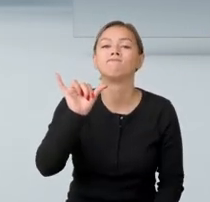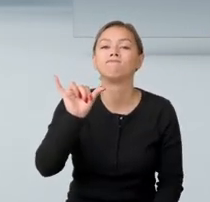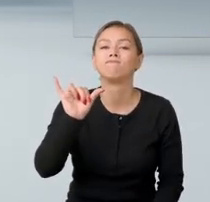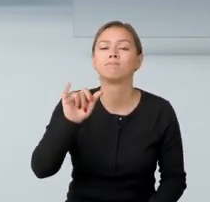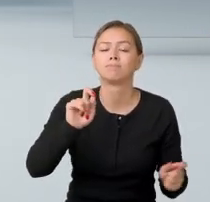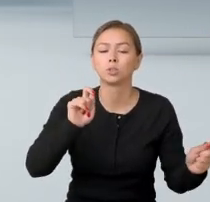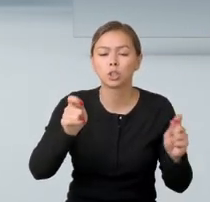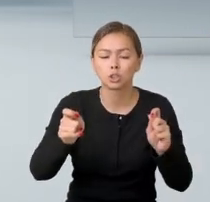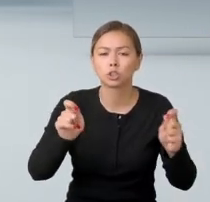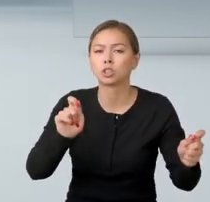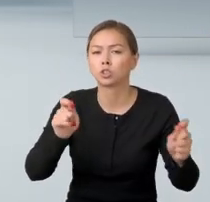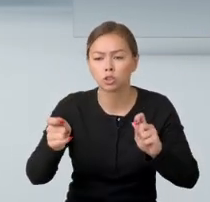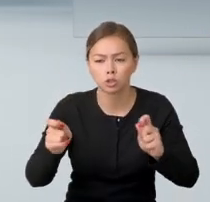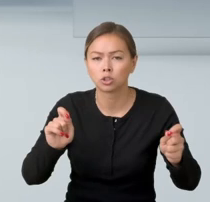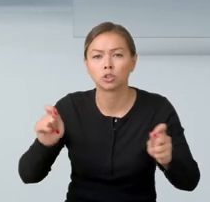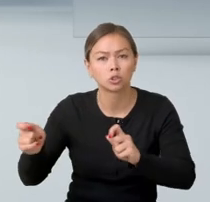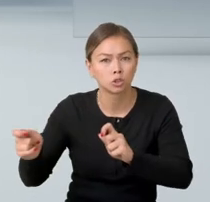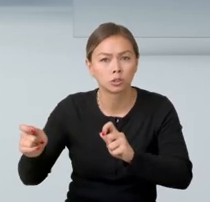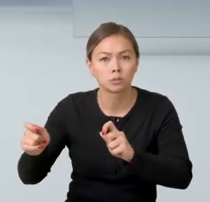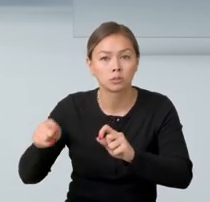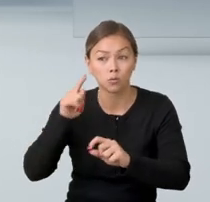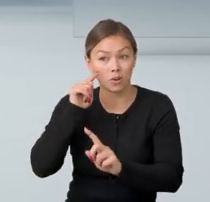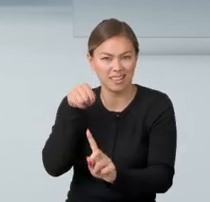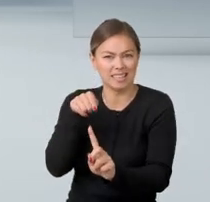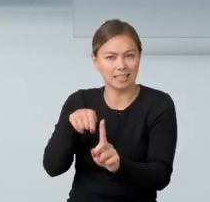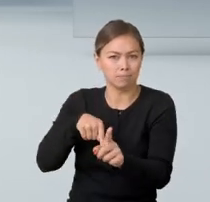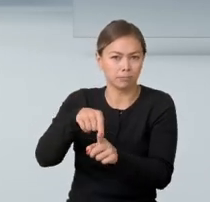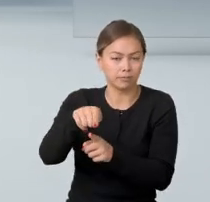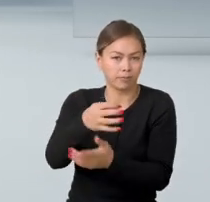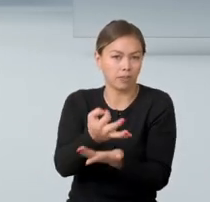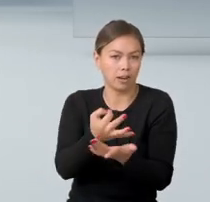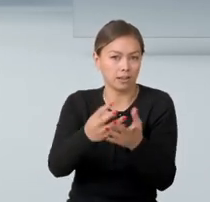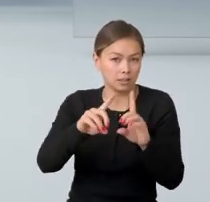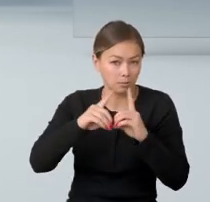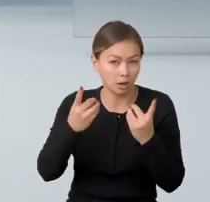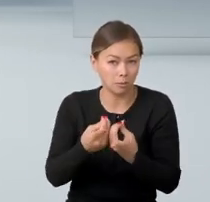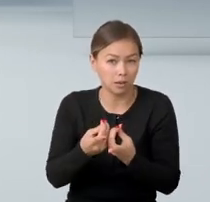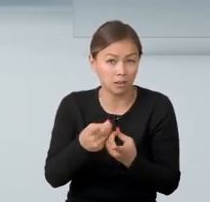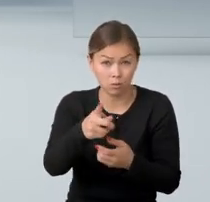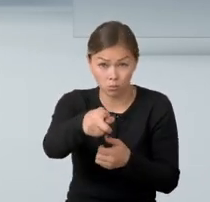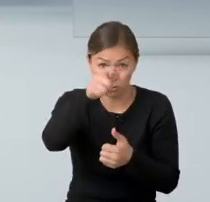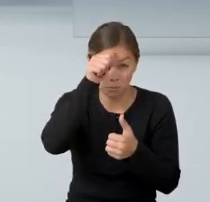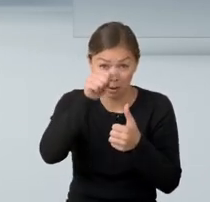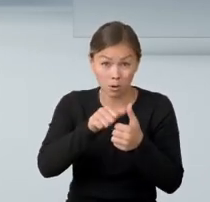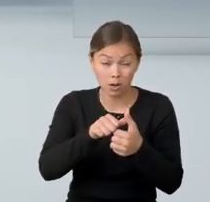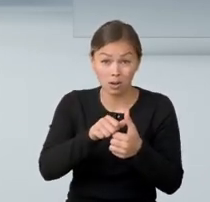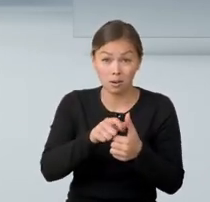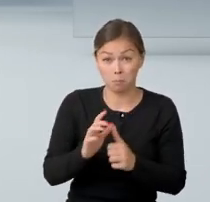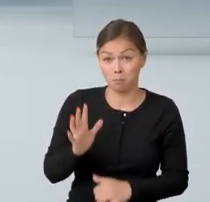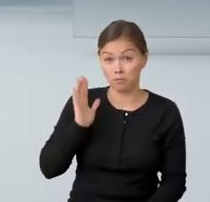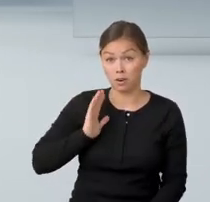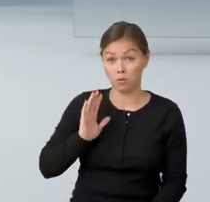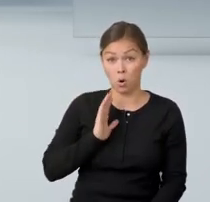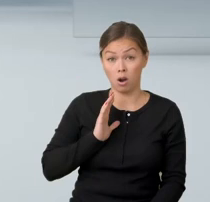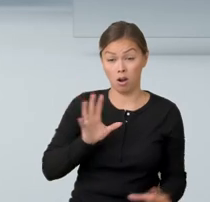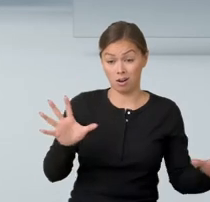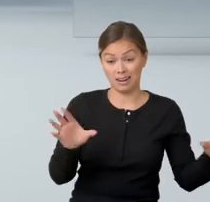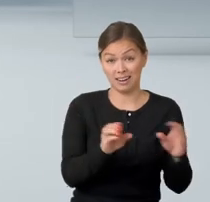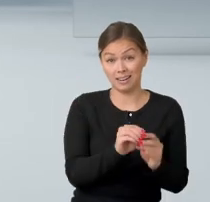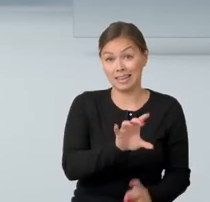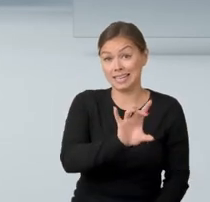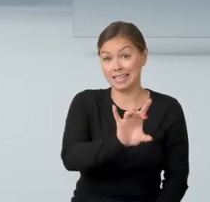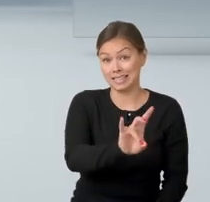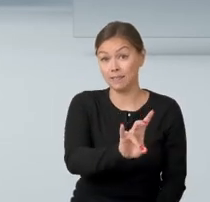now uh how the things change it in this specific Department if you remember